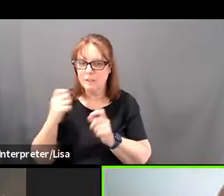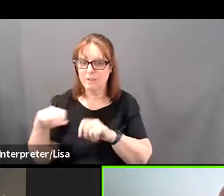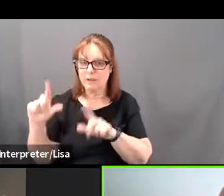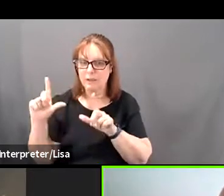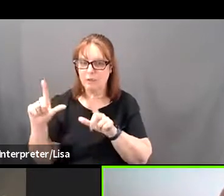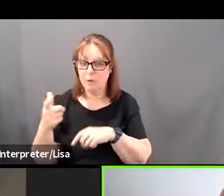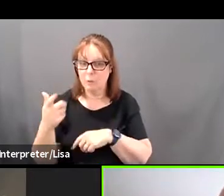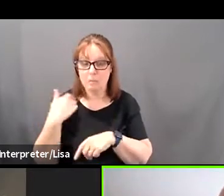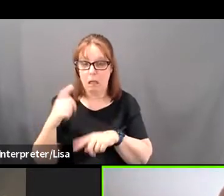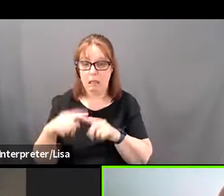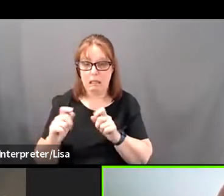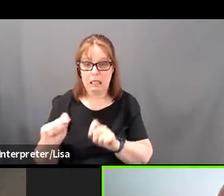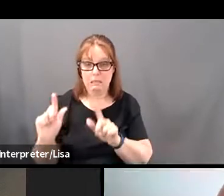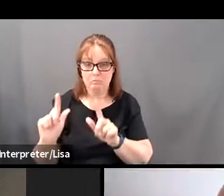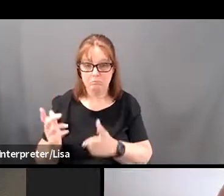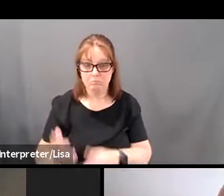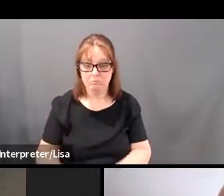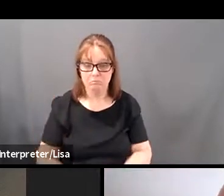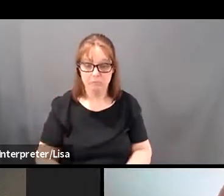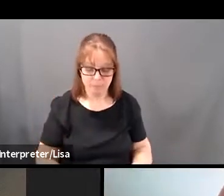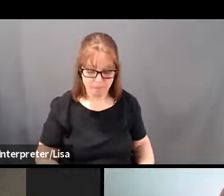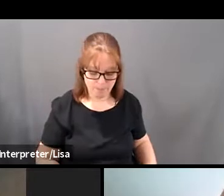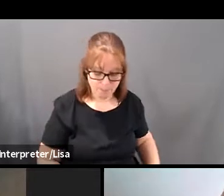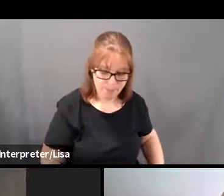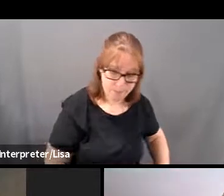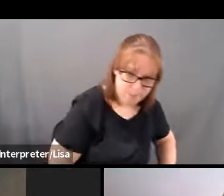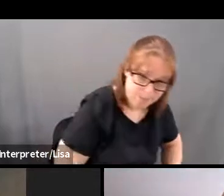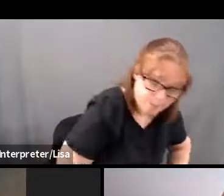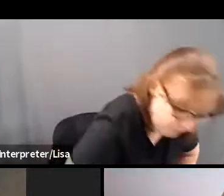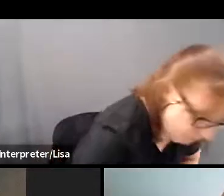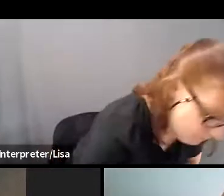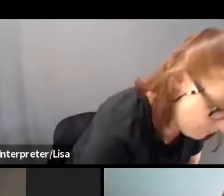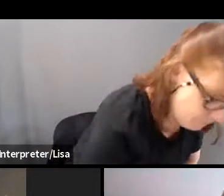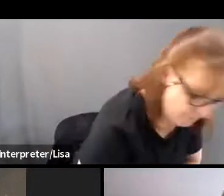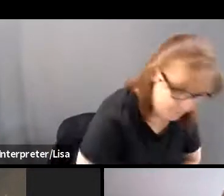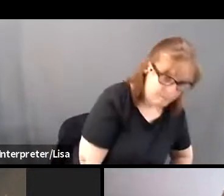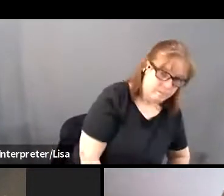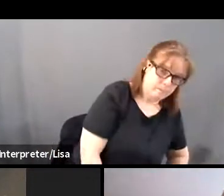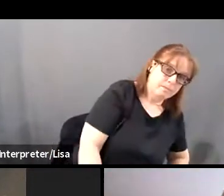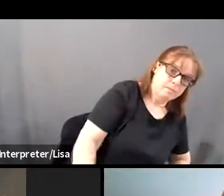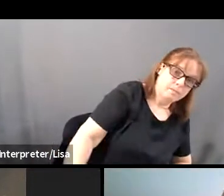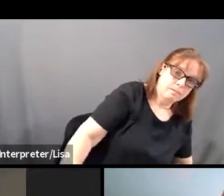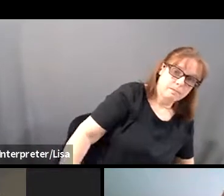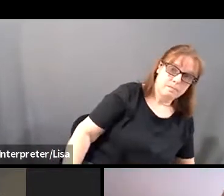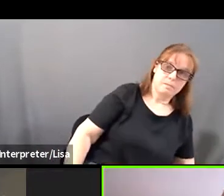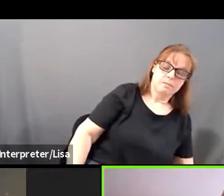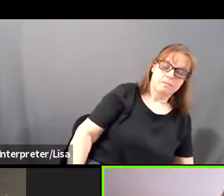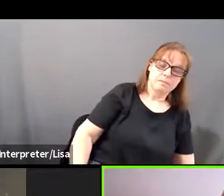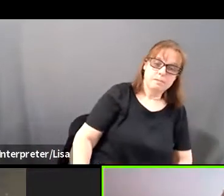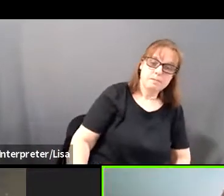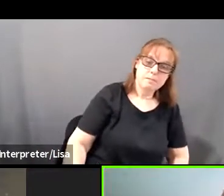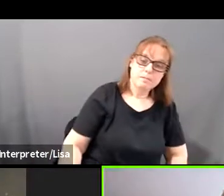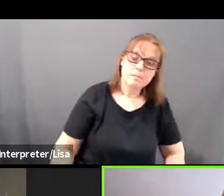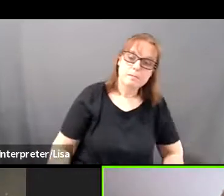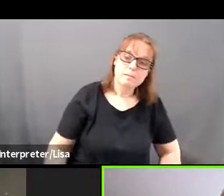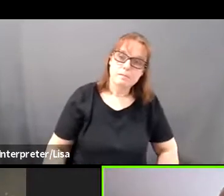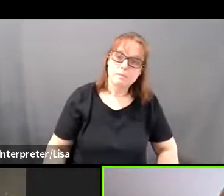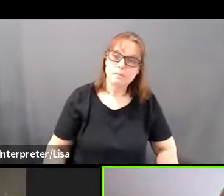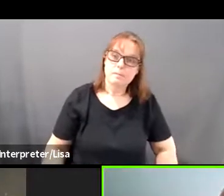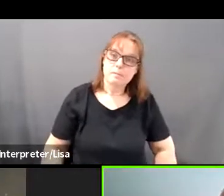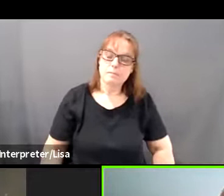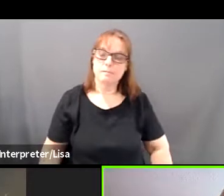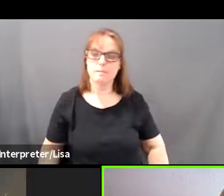don't know if Let's see if I have any better luck. there we go. I've got it. Oh, great. I think I had the screen minimized.